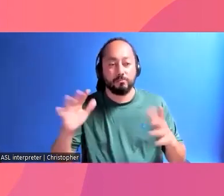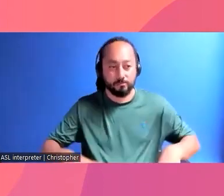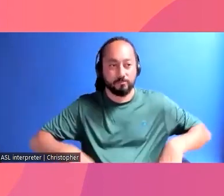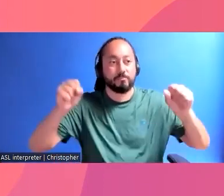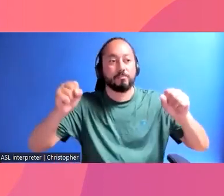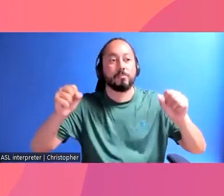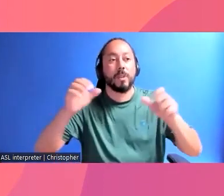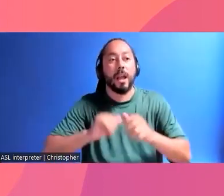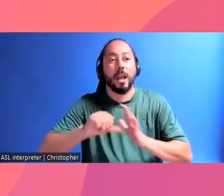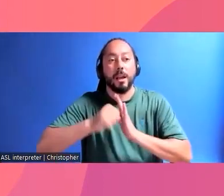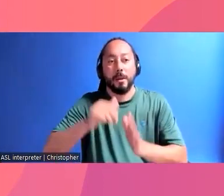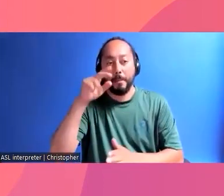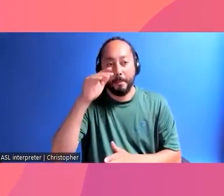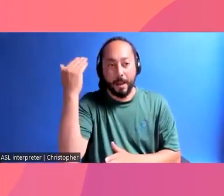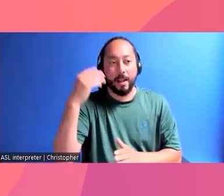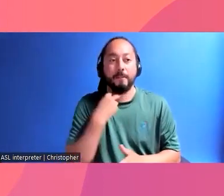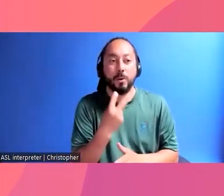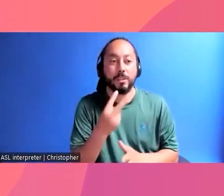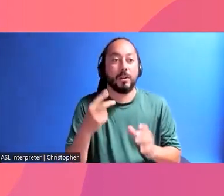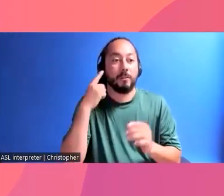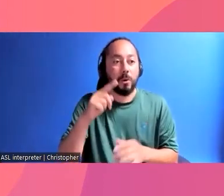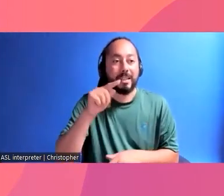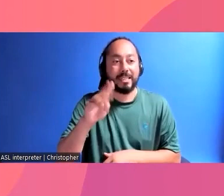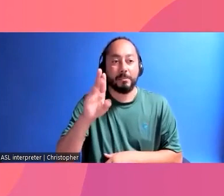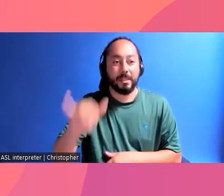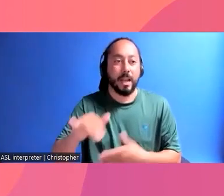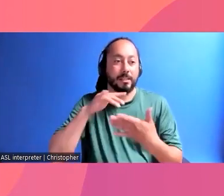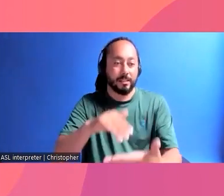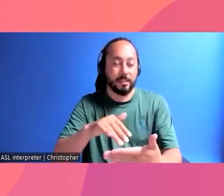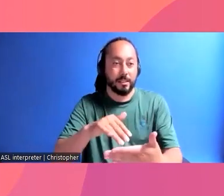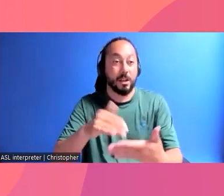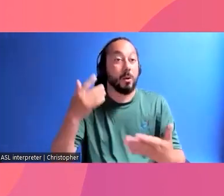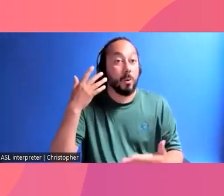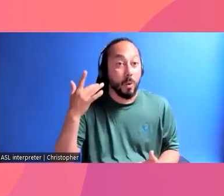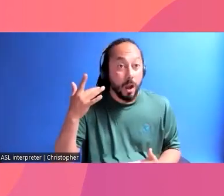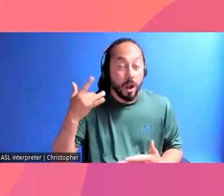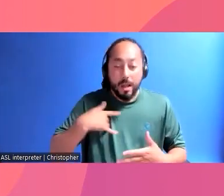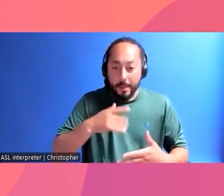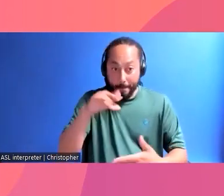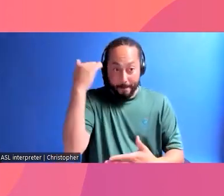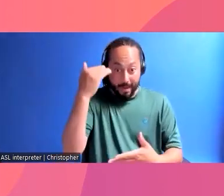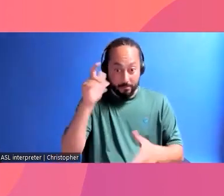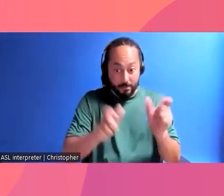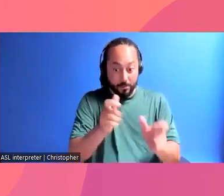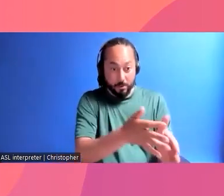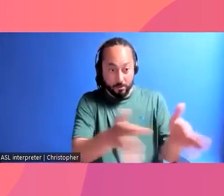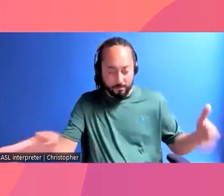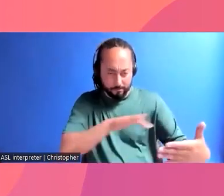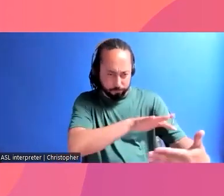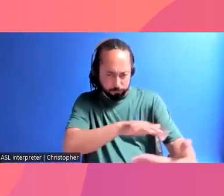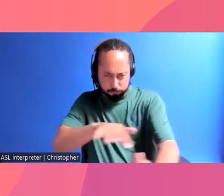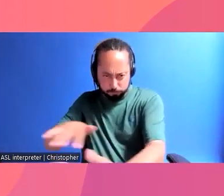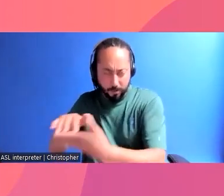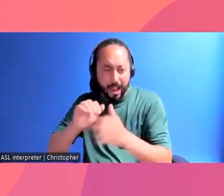Injury Rehabilitation study to examine the narratives of Black survivors and their caregivers in a Canadian